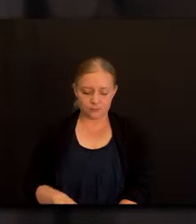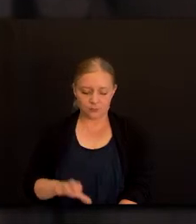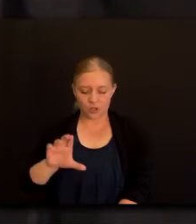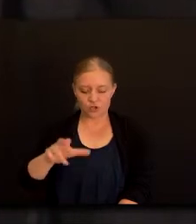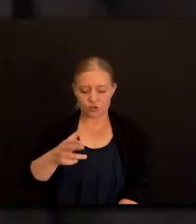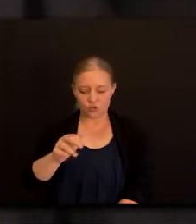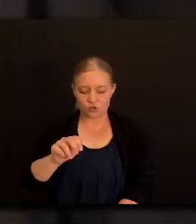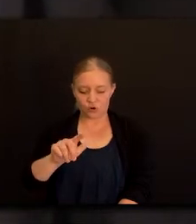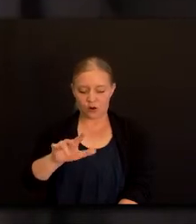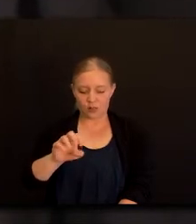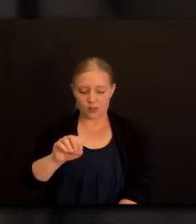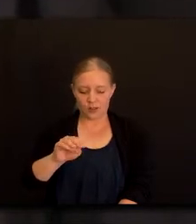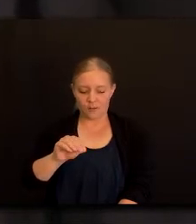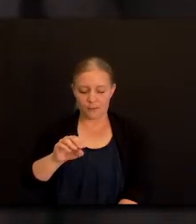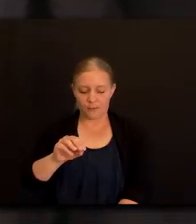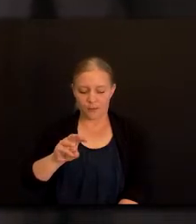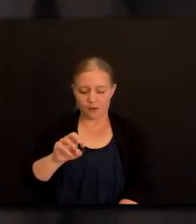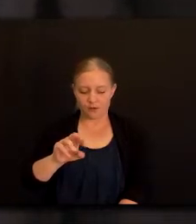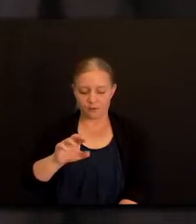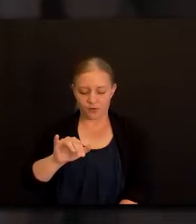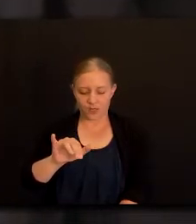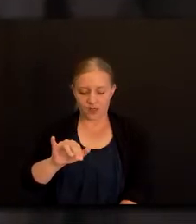Charlie Elizabeth Mowry.